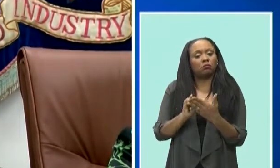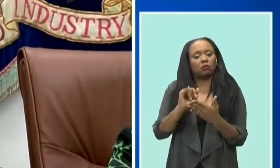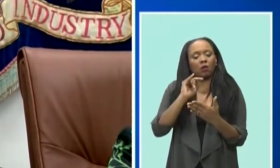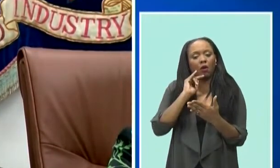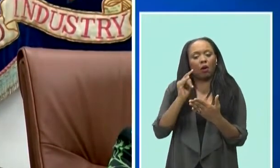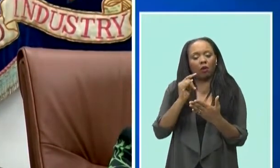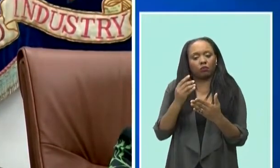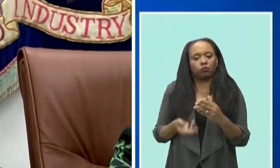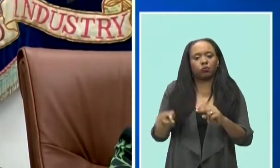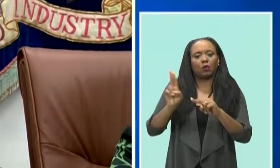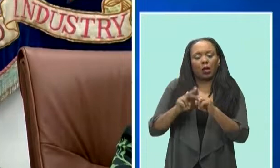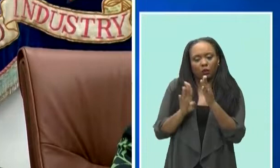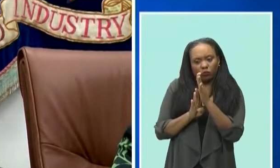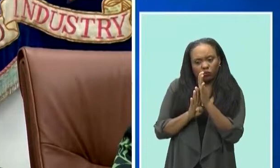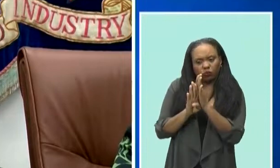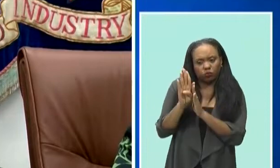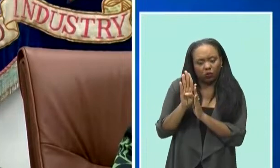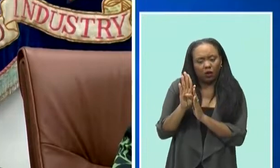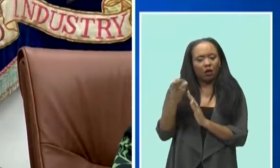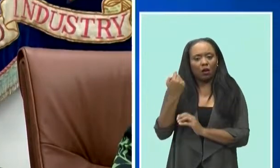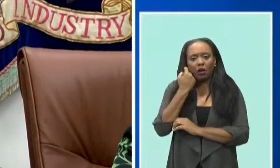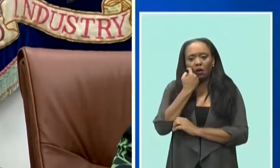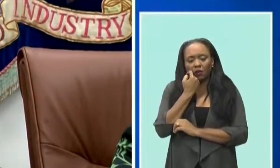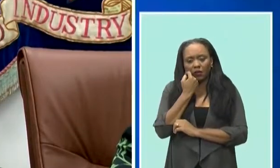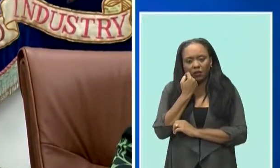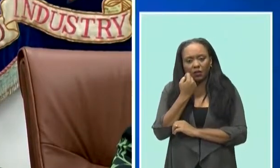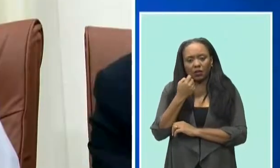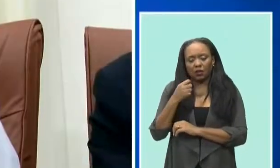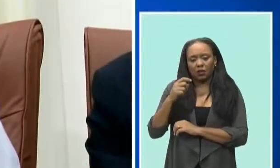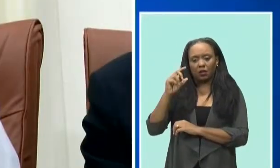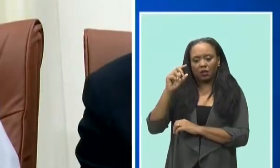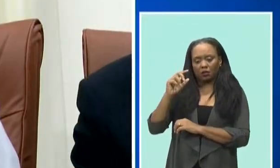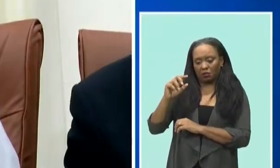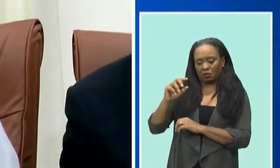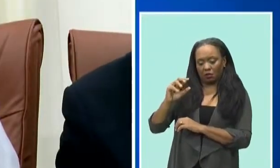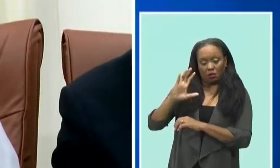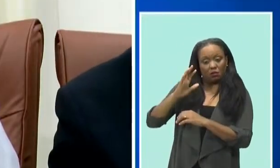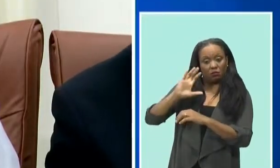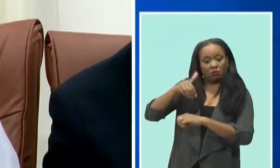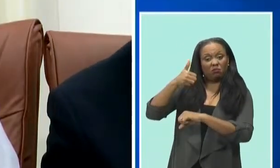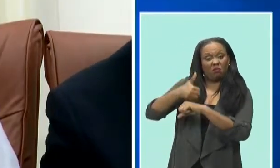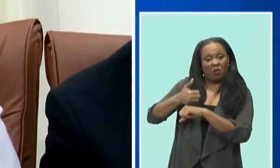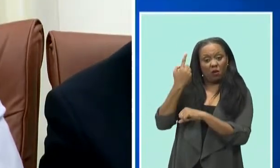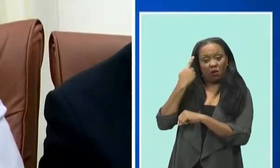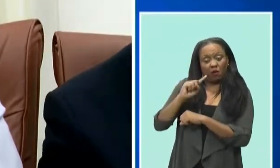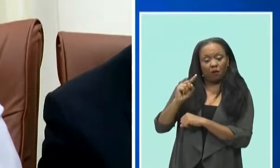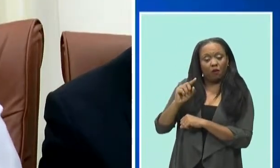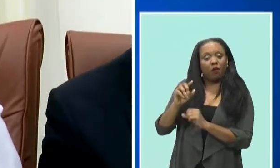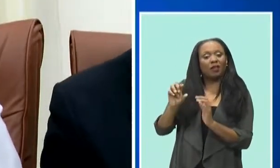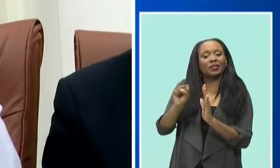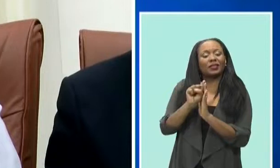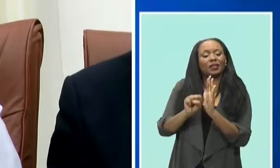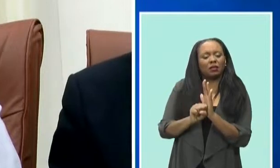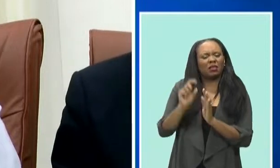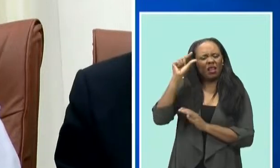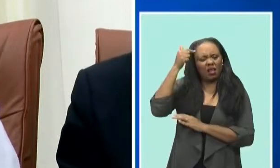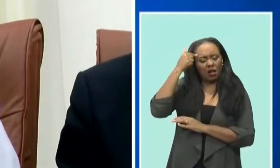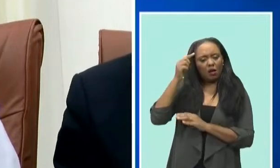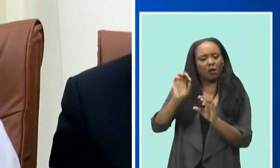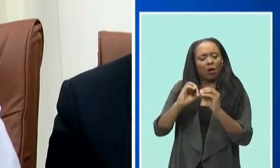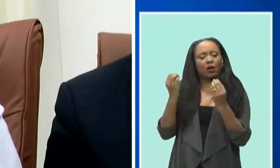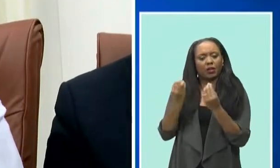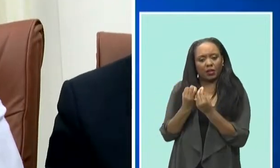for monitoring arrears of state-owned enterprises on an ongoing basis. Prime Minister Motley says the people of Barbados and the staff in the Finance